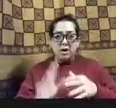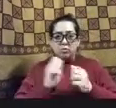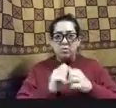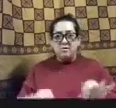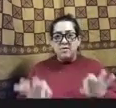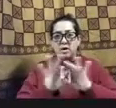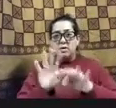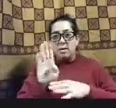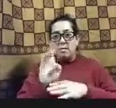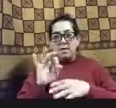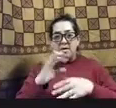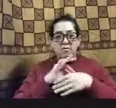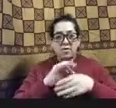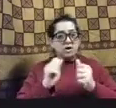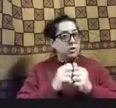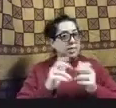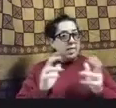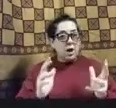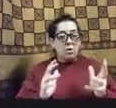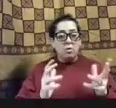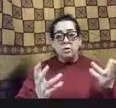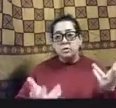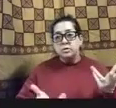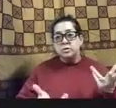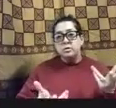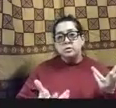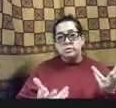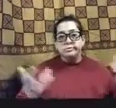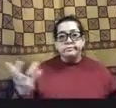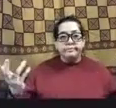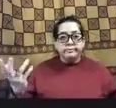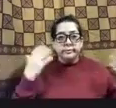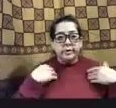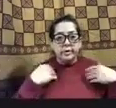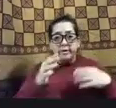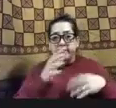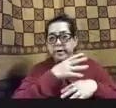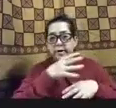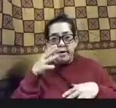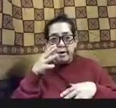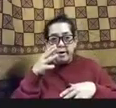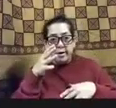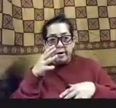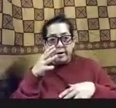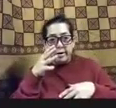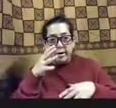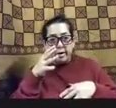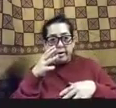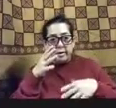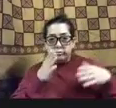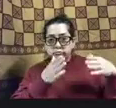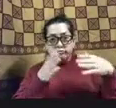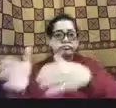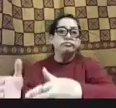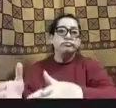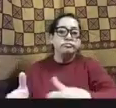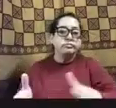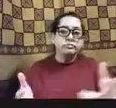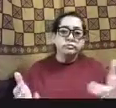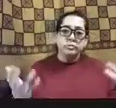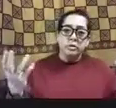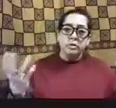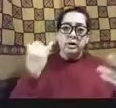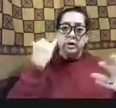beef raised without, then we're going to have agriculture go in that direction. But